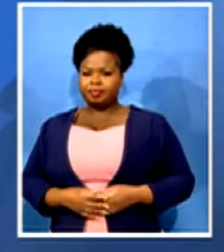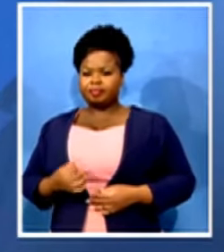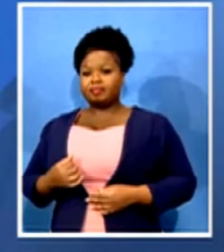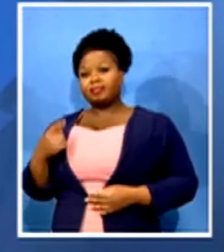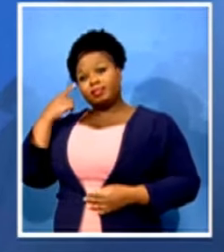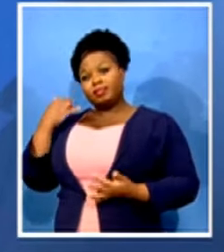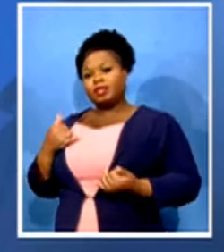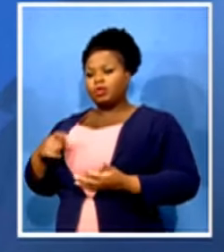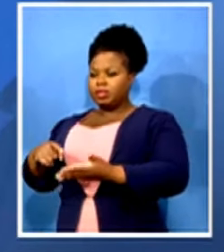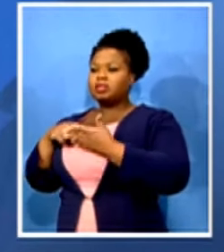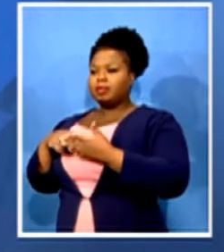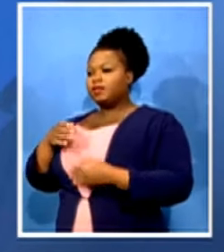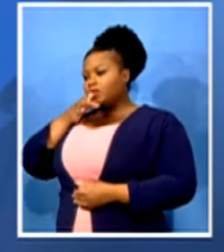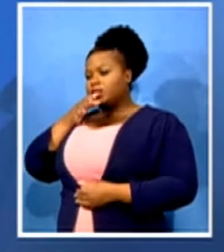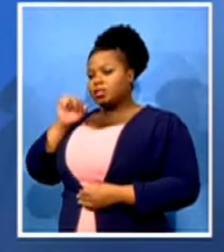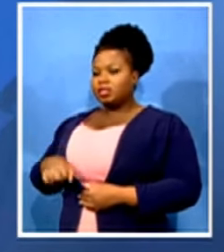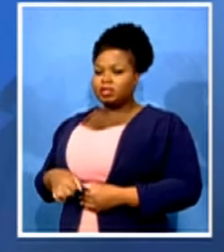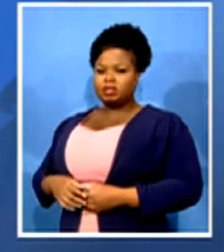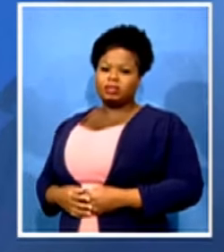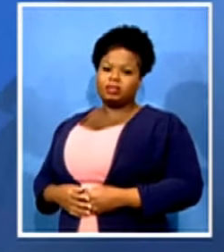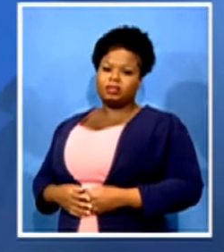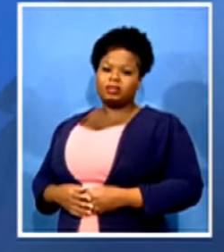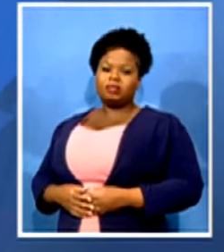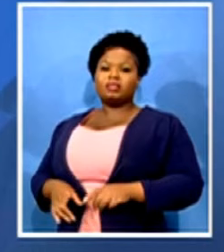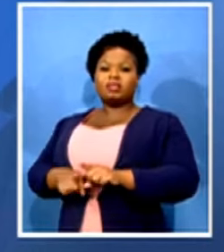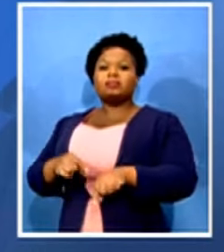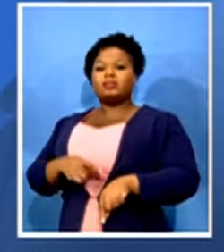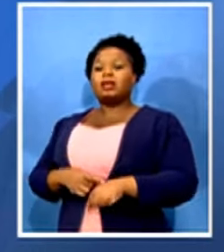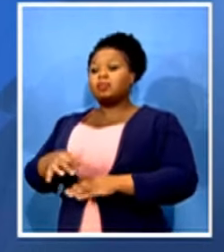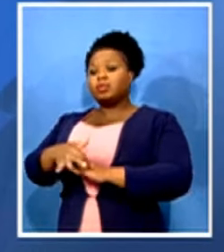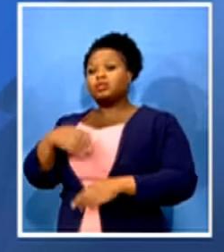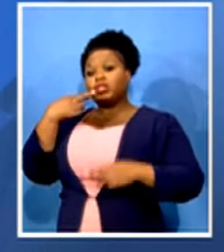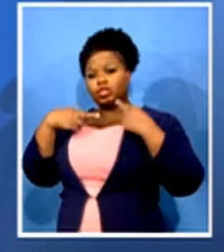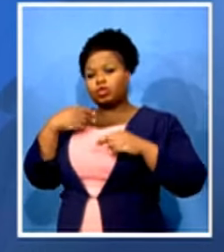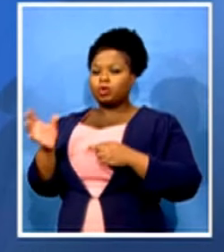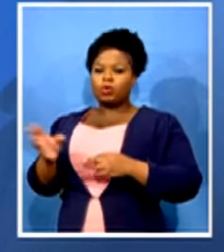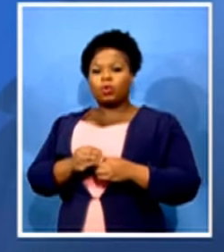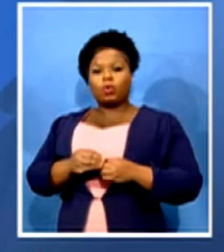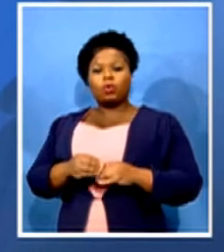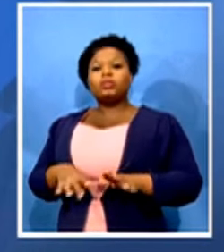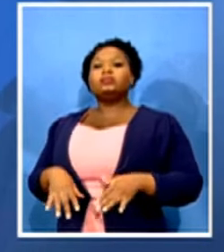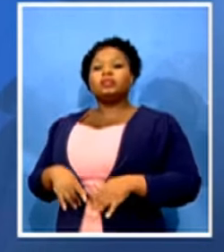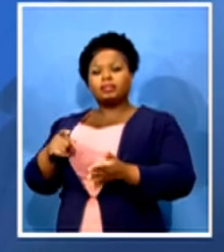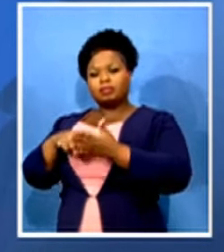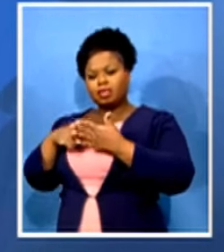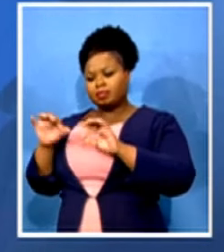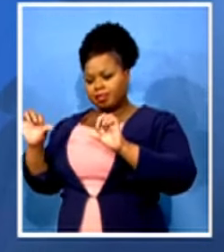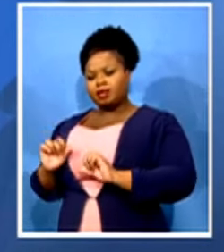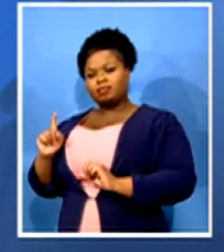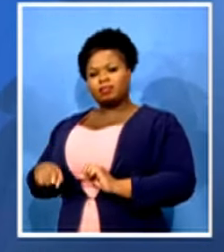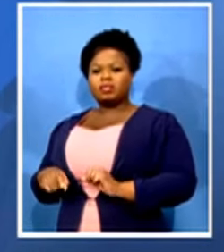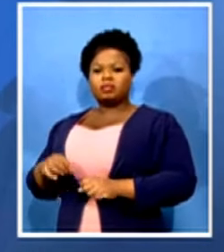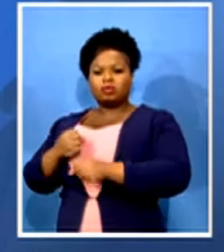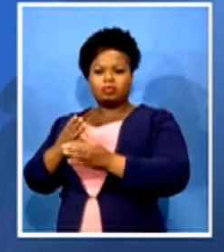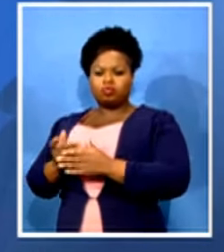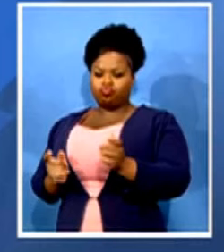overall outside of the restaurant sector, everybody's demanding that liquor be brought back in a responsible, controlled way. And those are